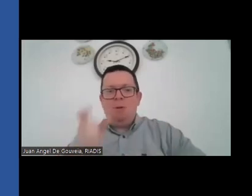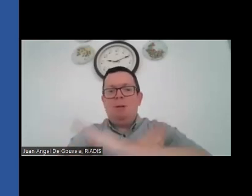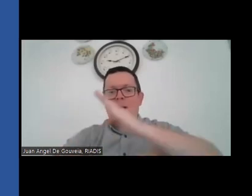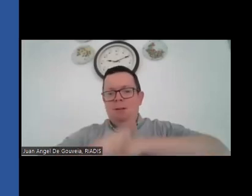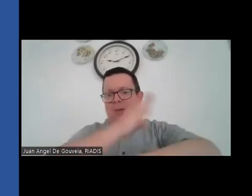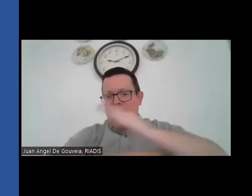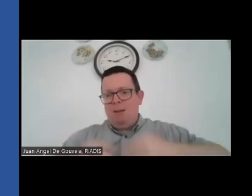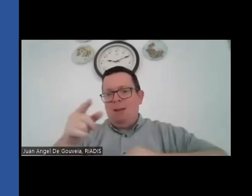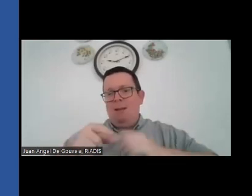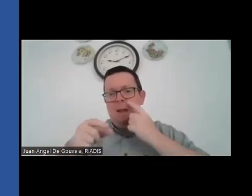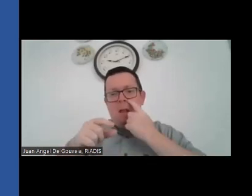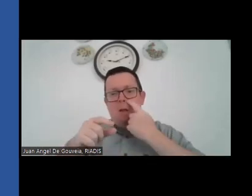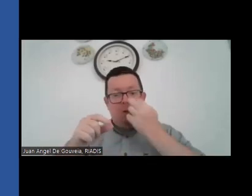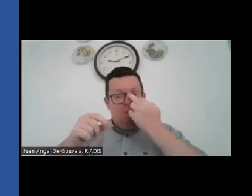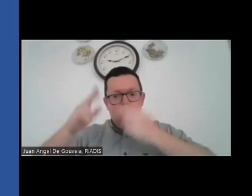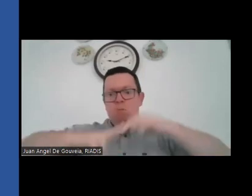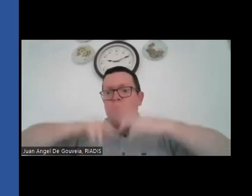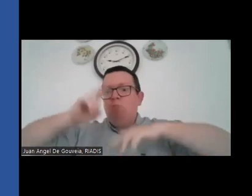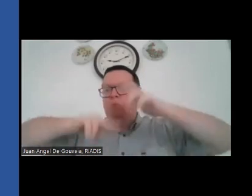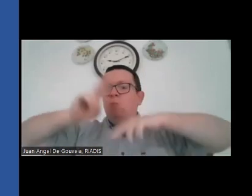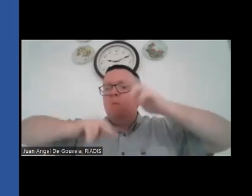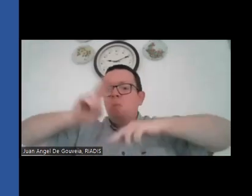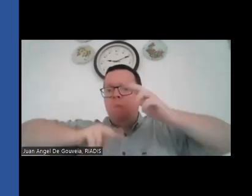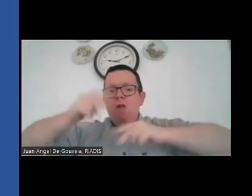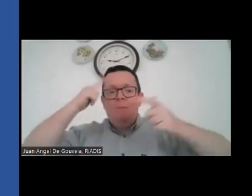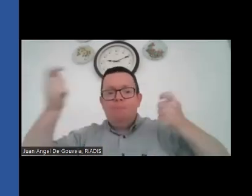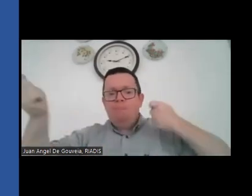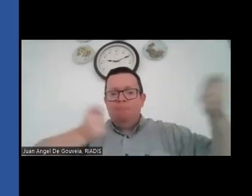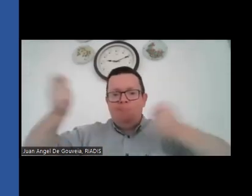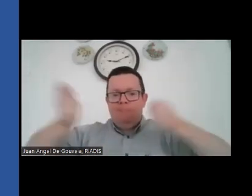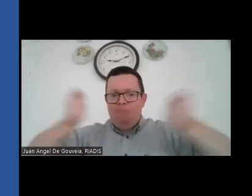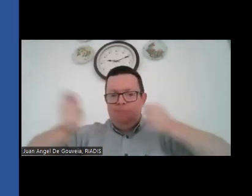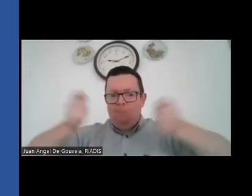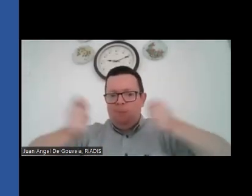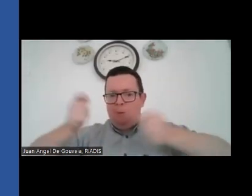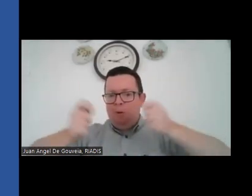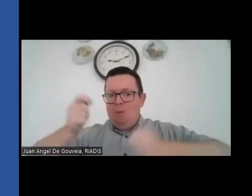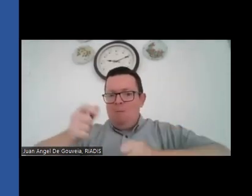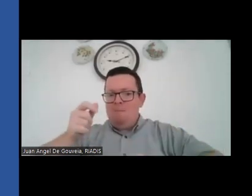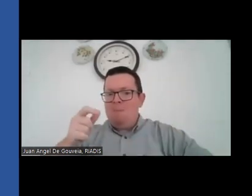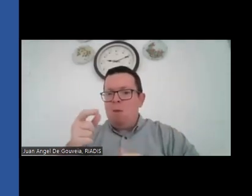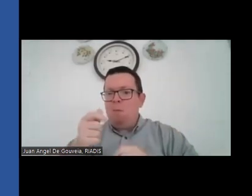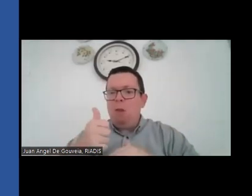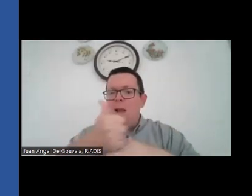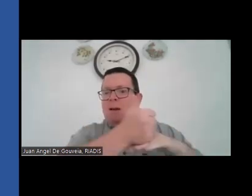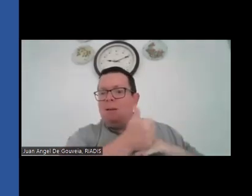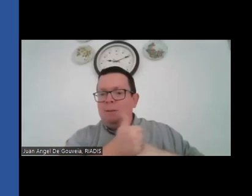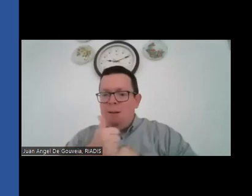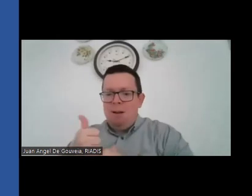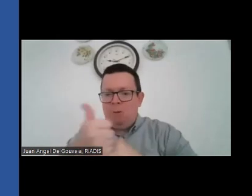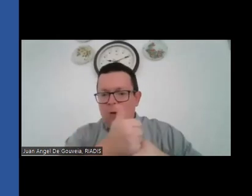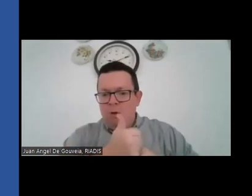of disaster risk management policies through highly participation mechanisms. And the last but not